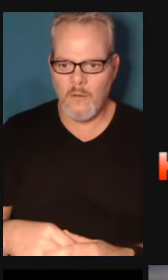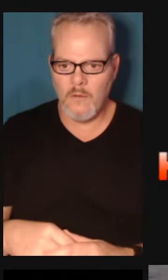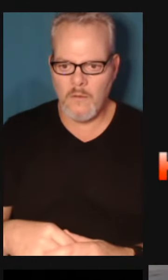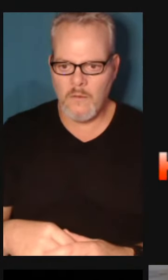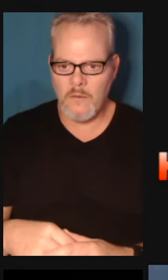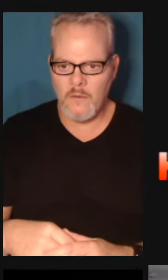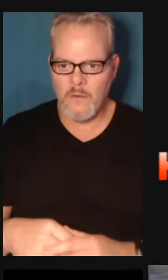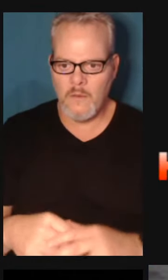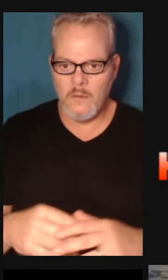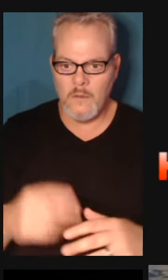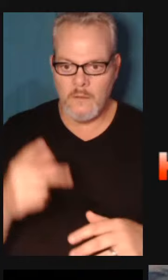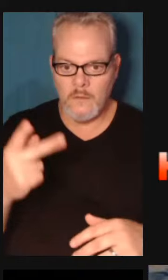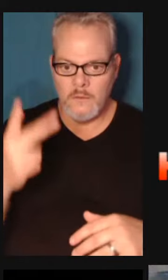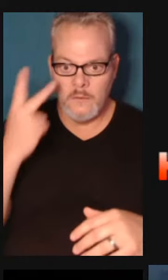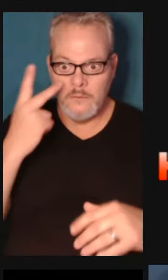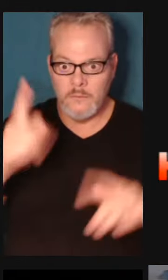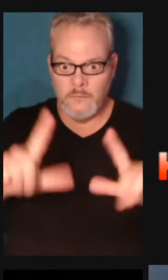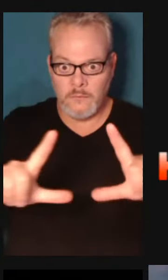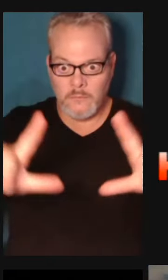there.